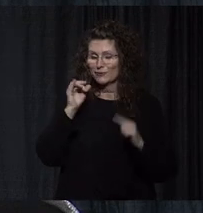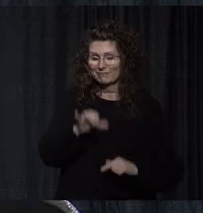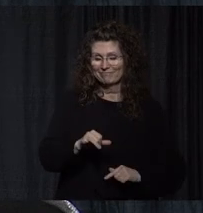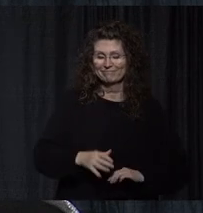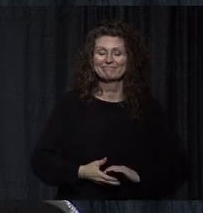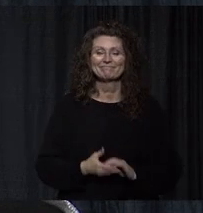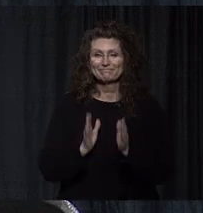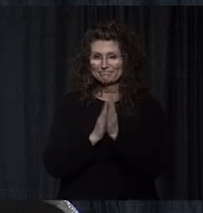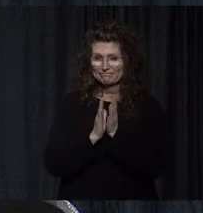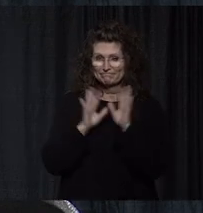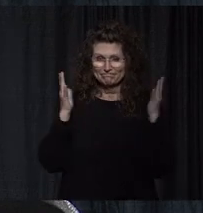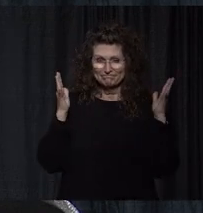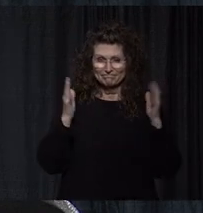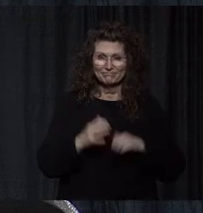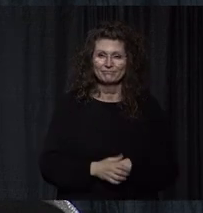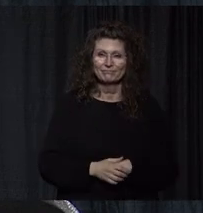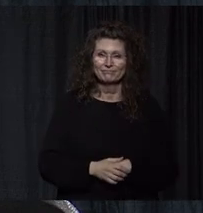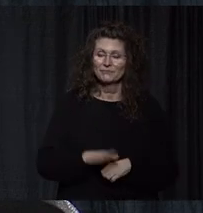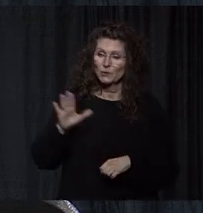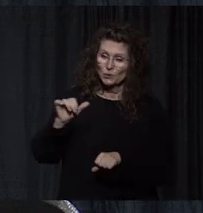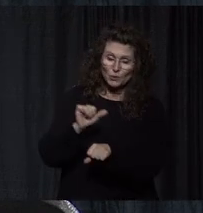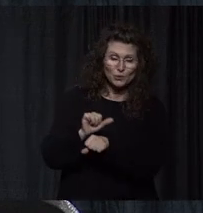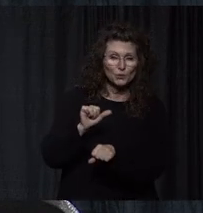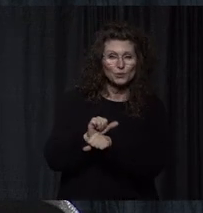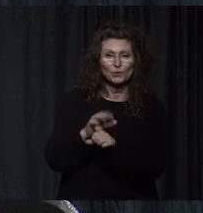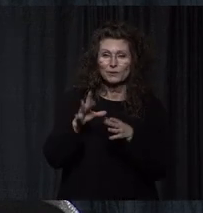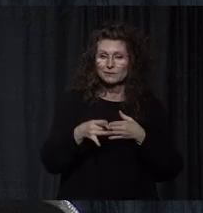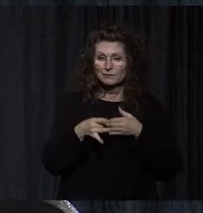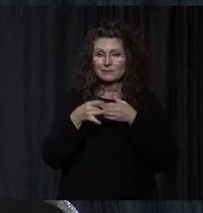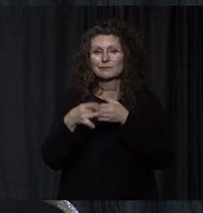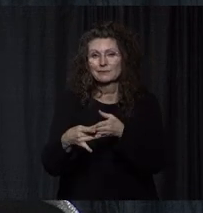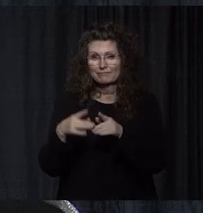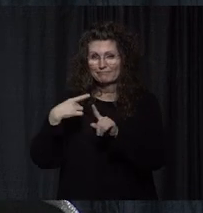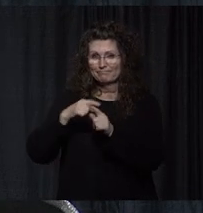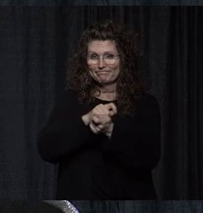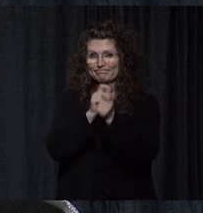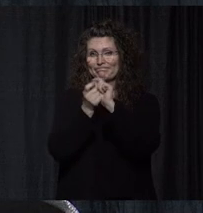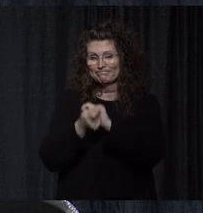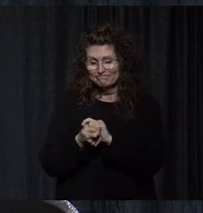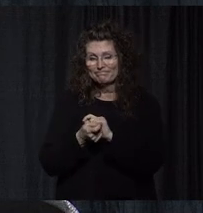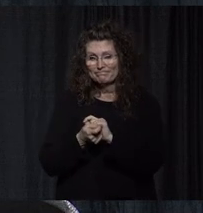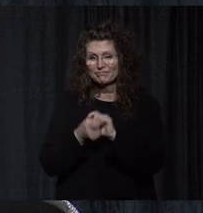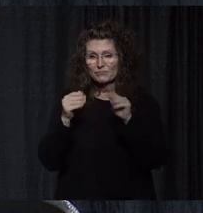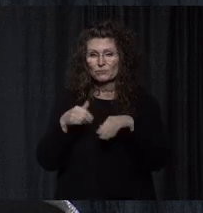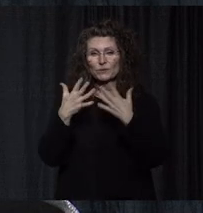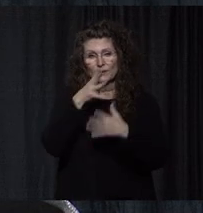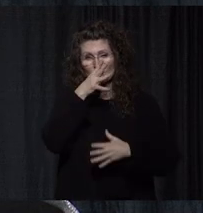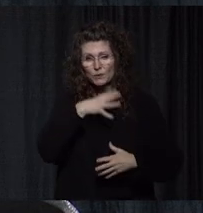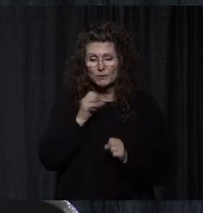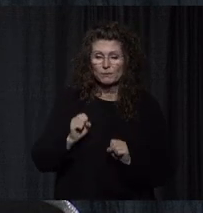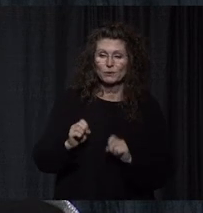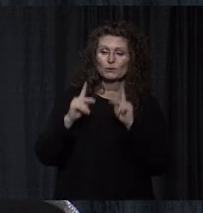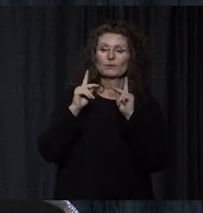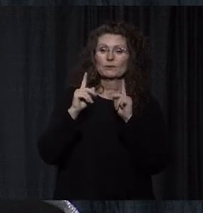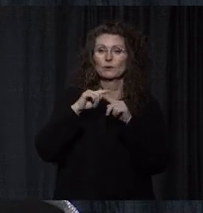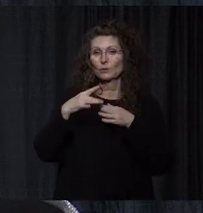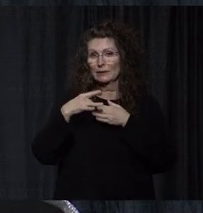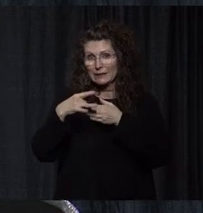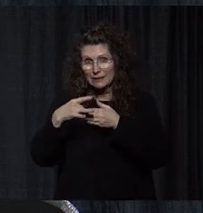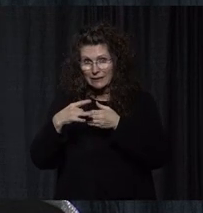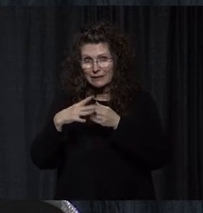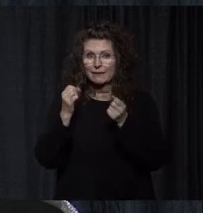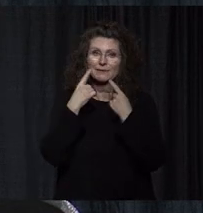for paving the way for us. Your work is leading positive change and giving women the opportunity to lead and